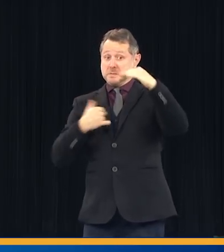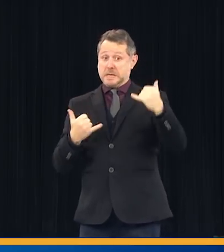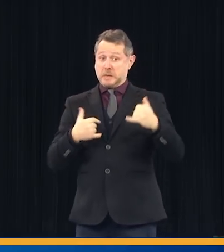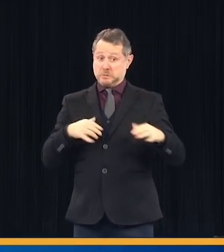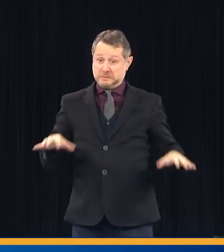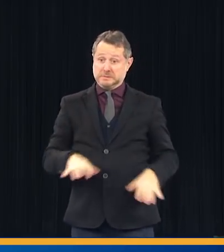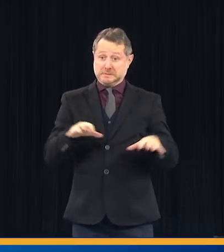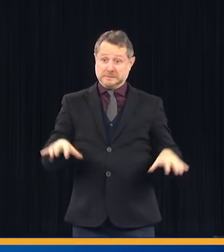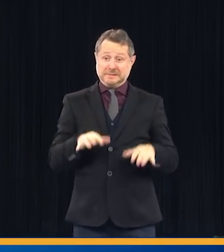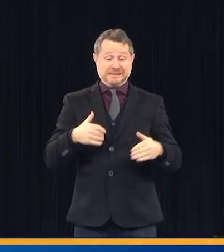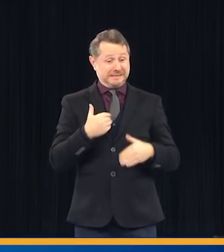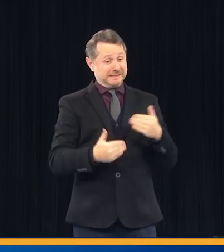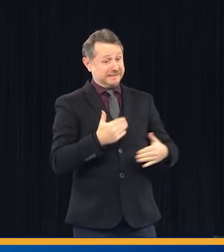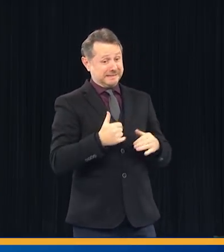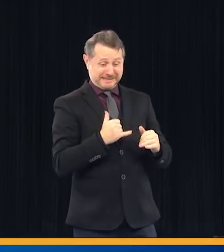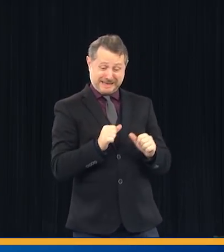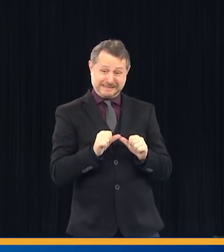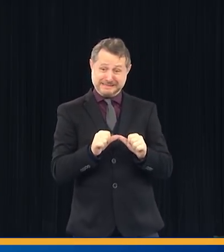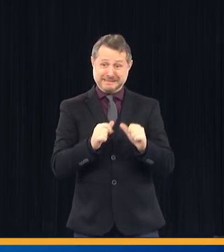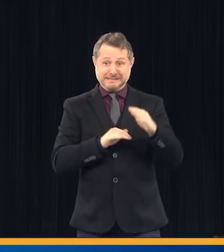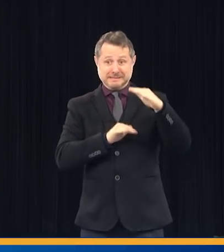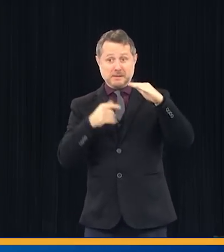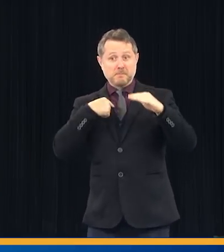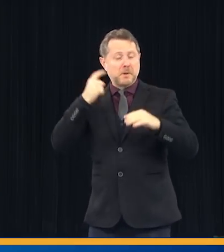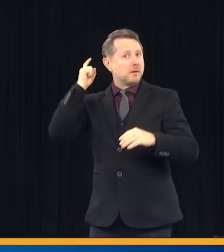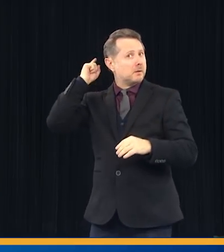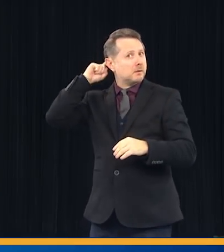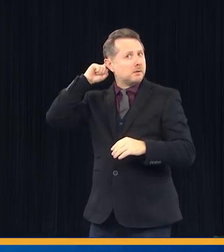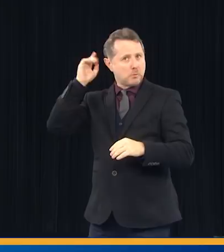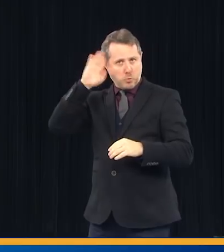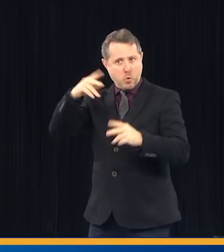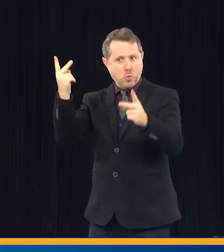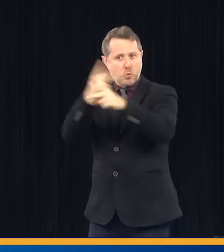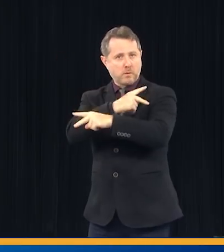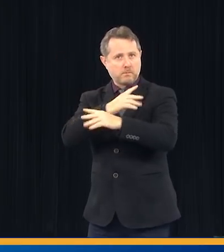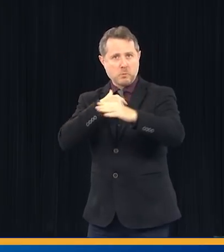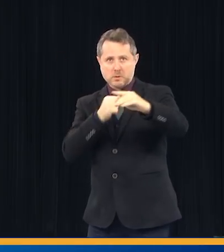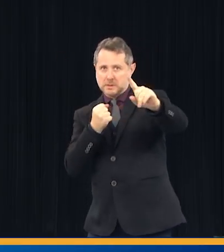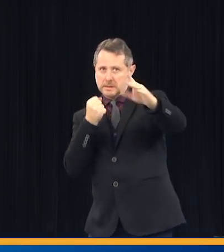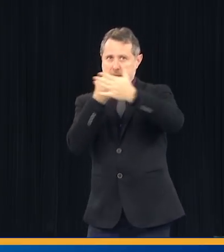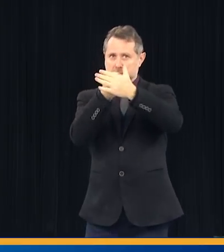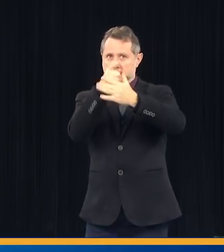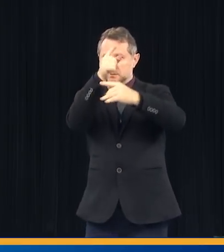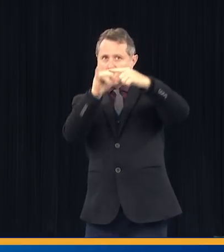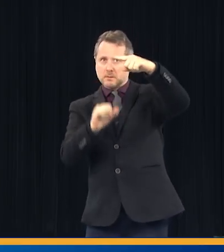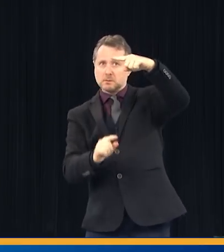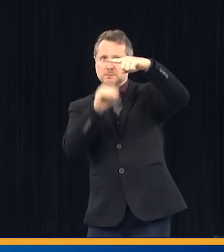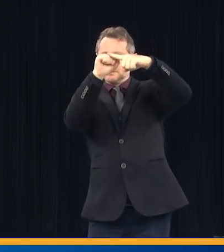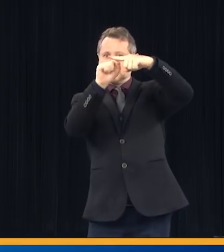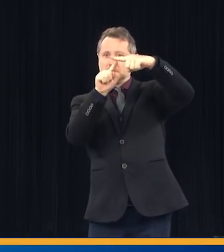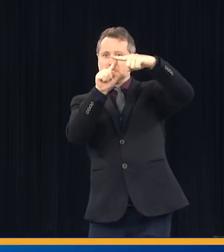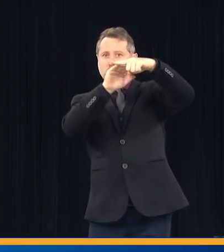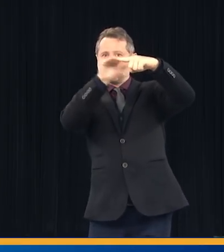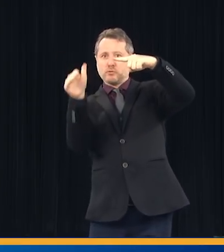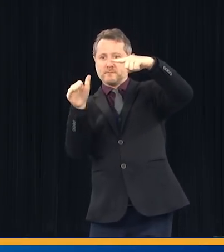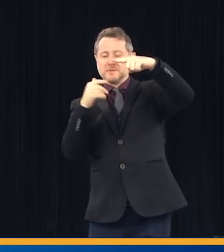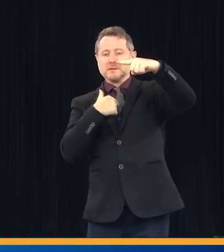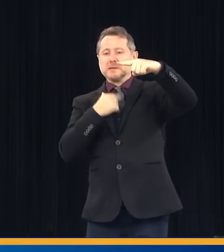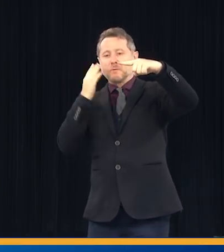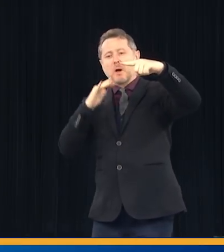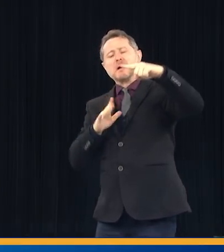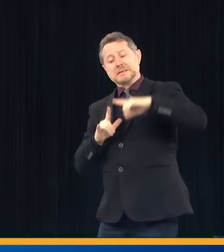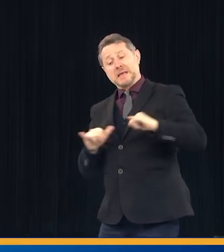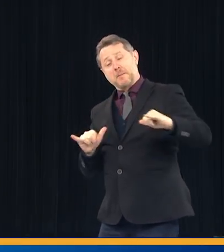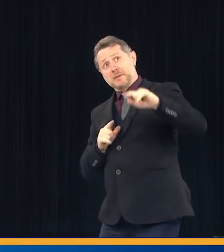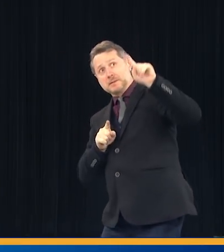happens. God forbid the apex happens. Make sure we have as much of the equipment, staff, et cetera, that